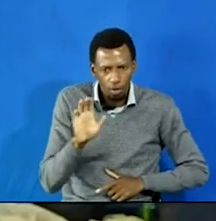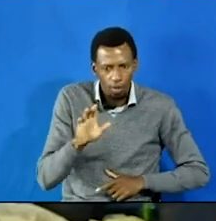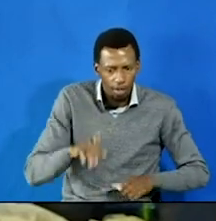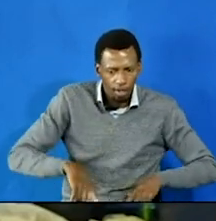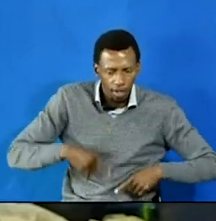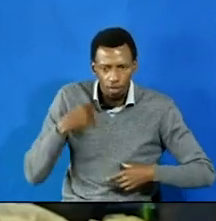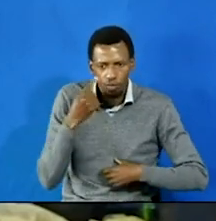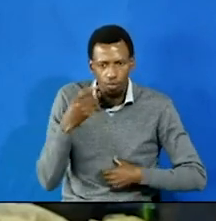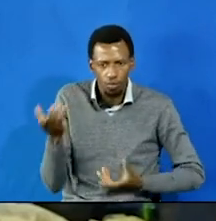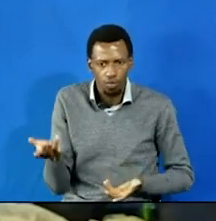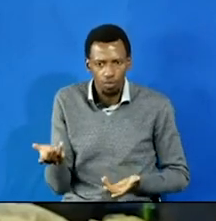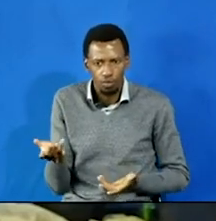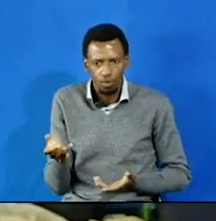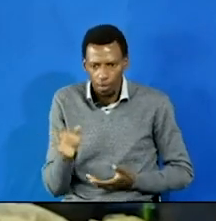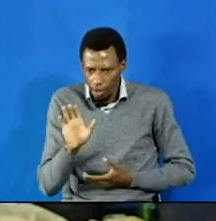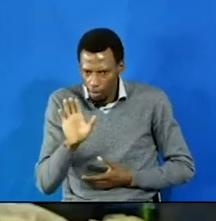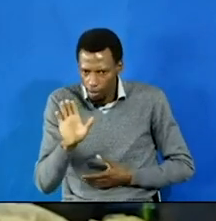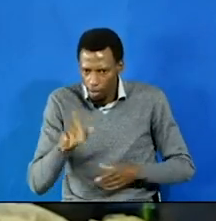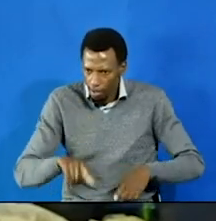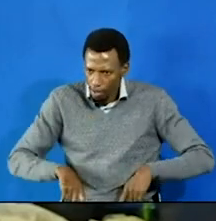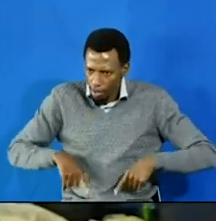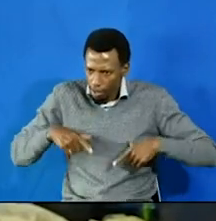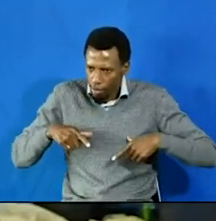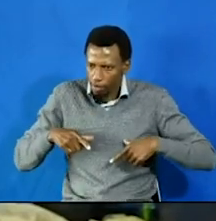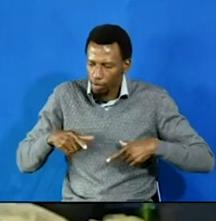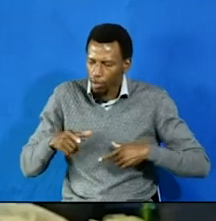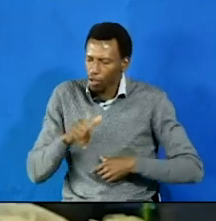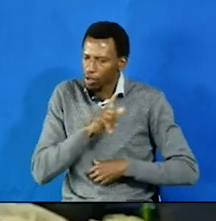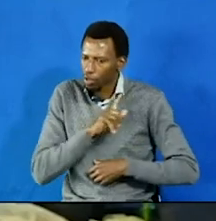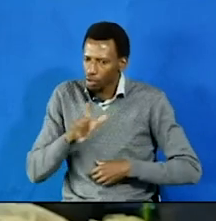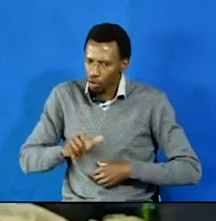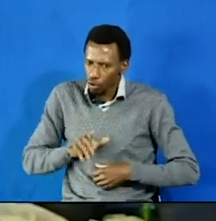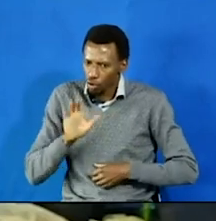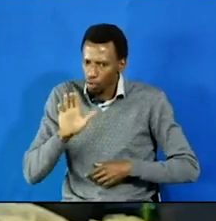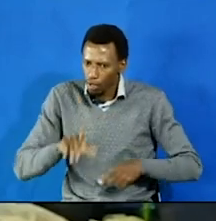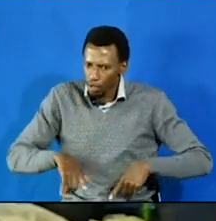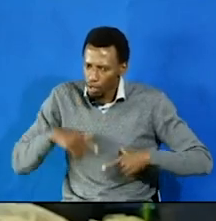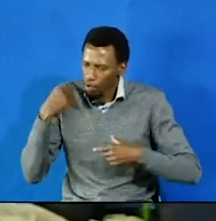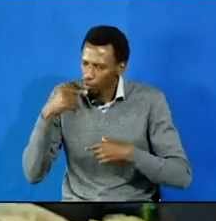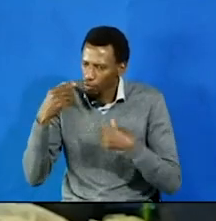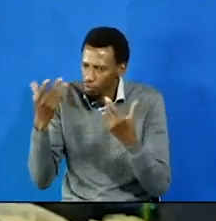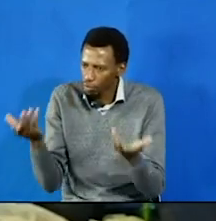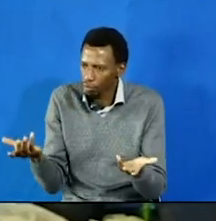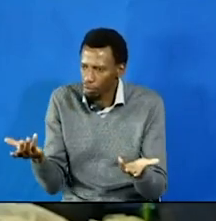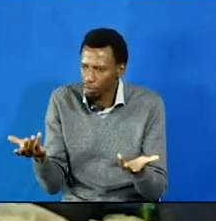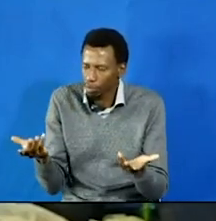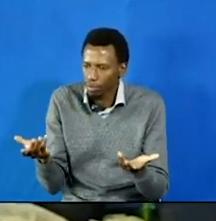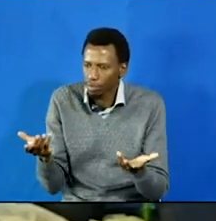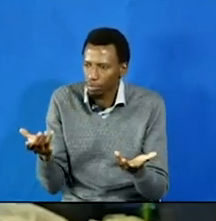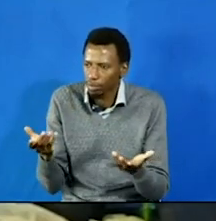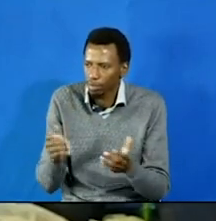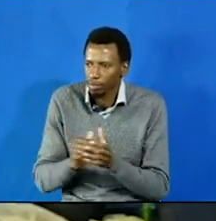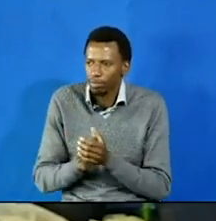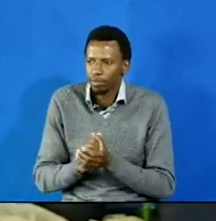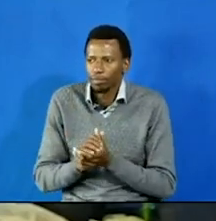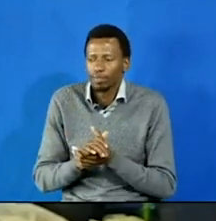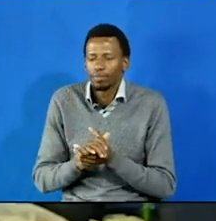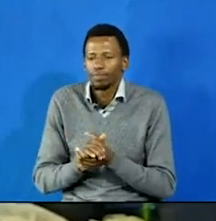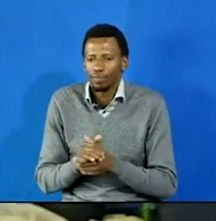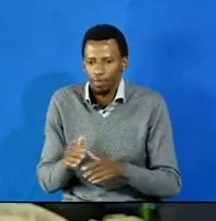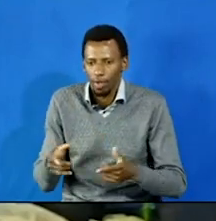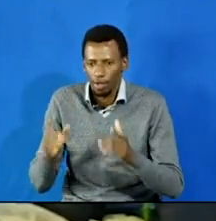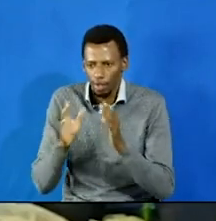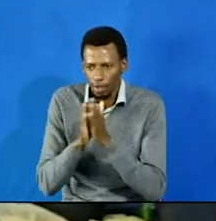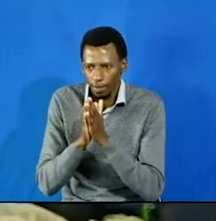life? Who is the Lord of your life? Let